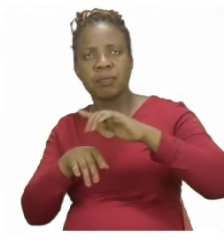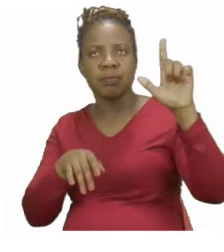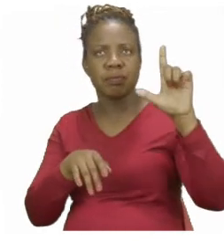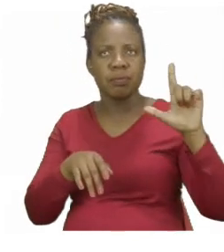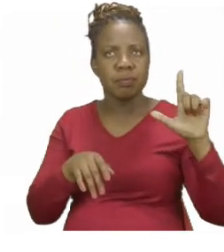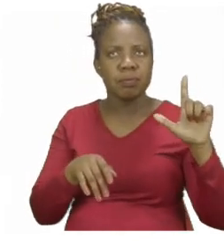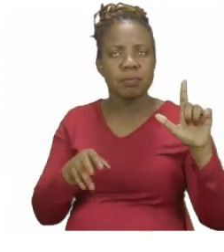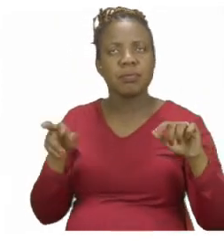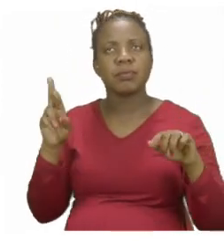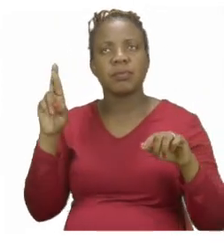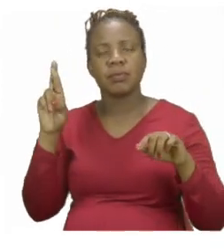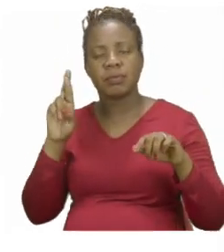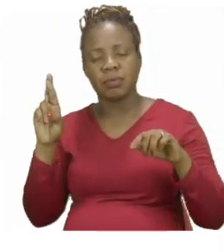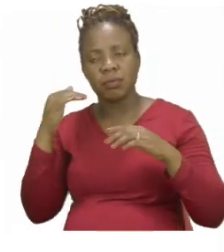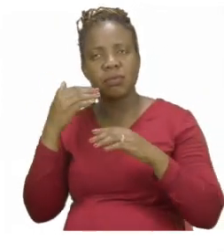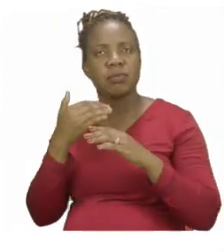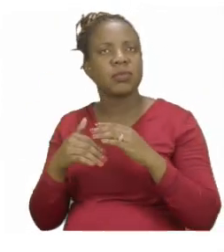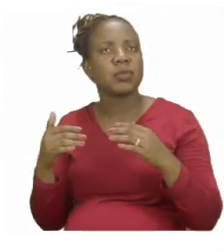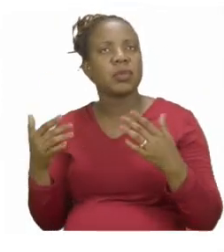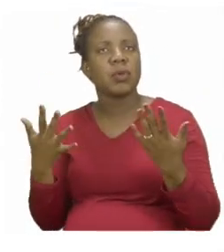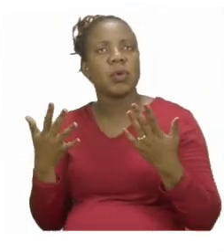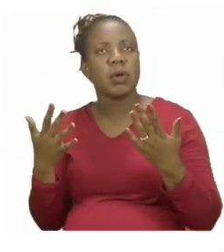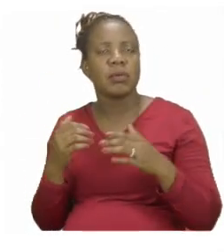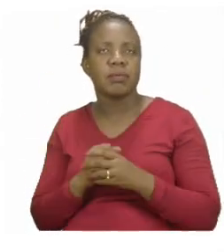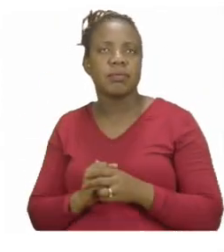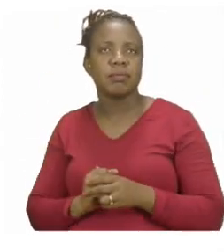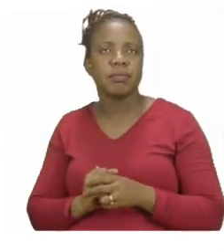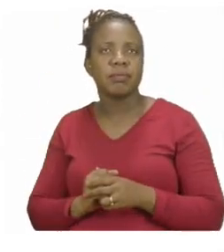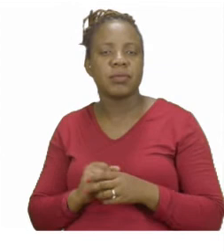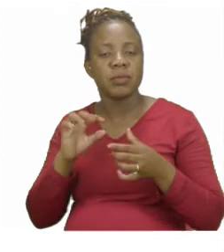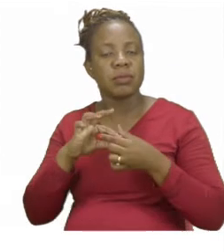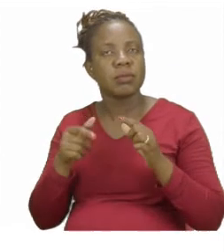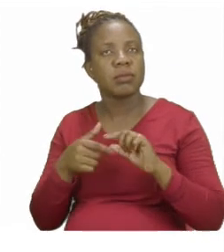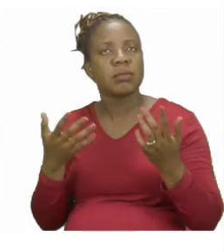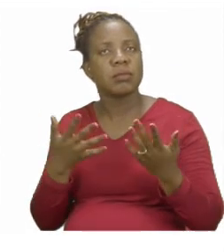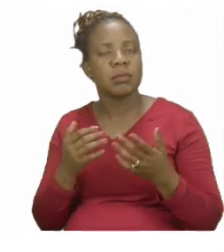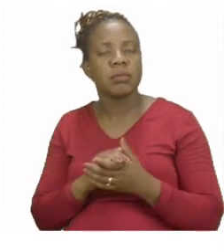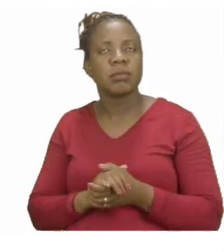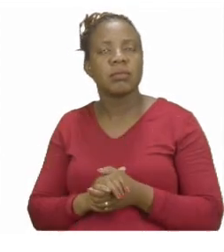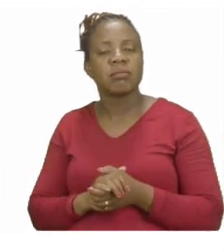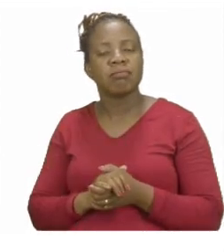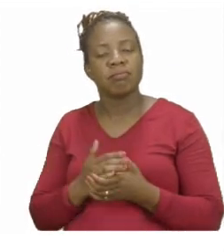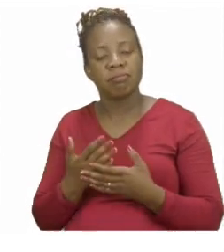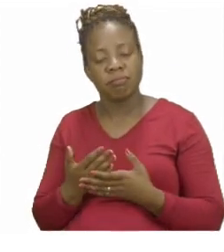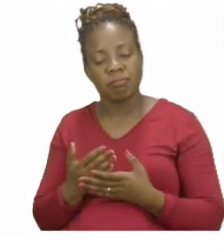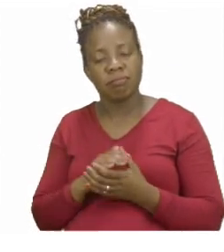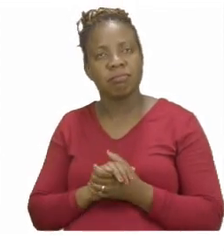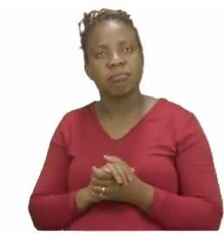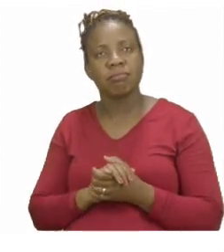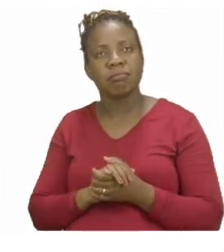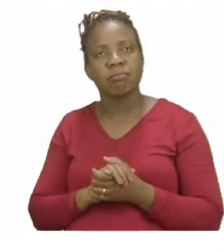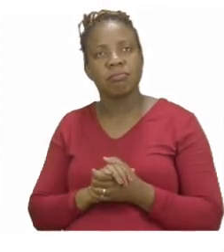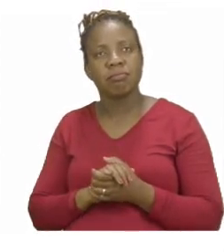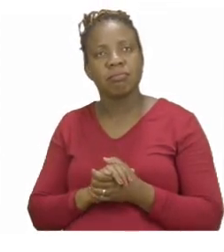right, or between? Now, boys and girls, before you make your decision, I'm quickly going to